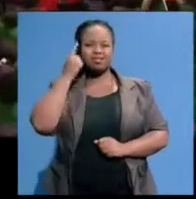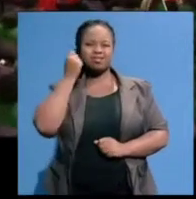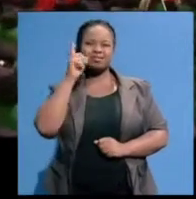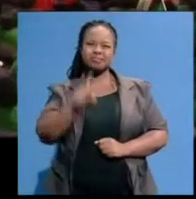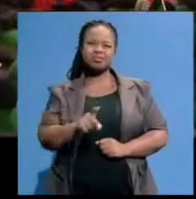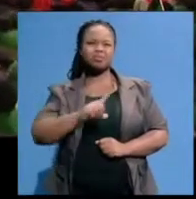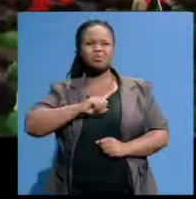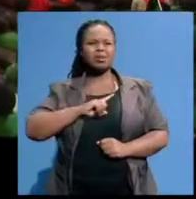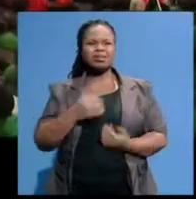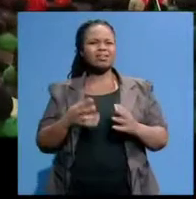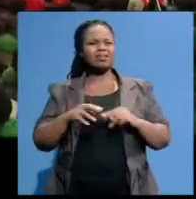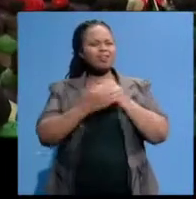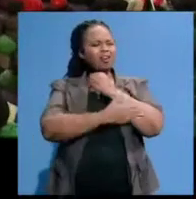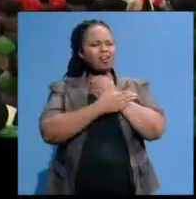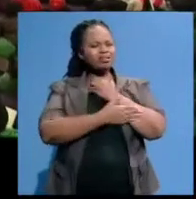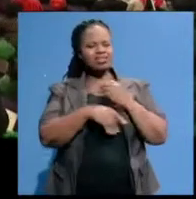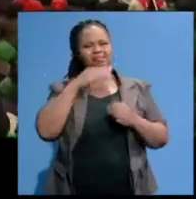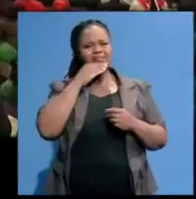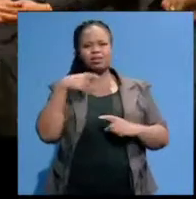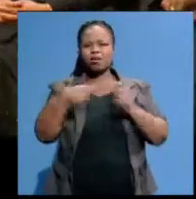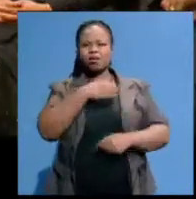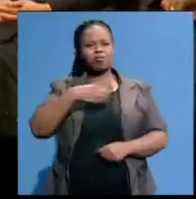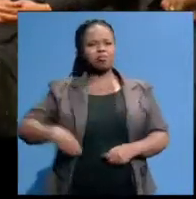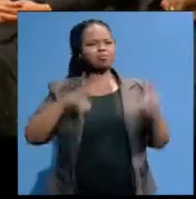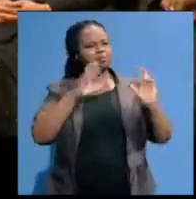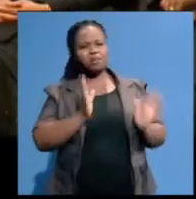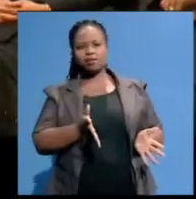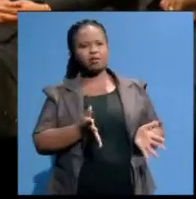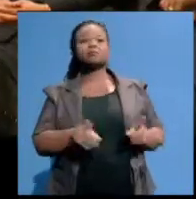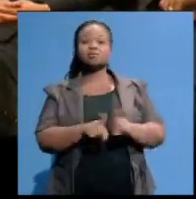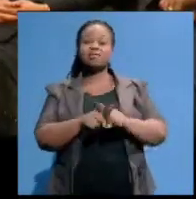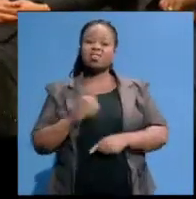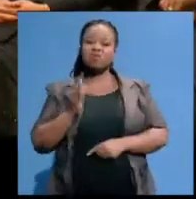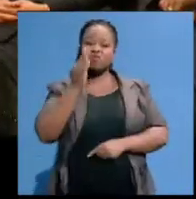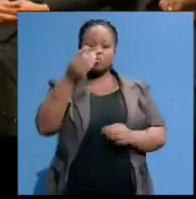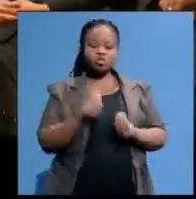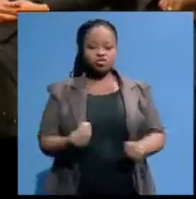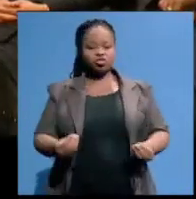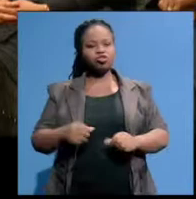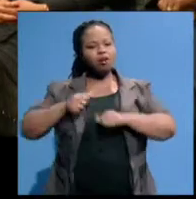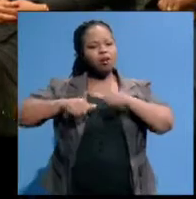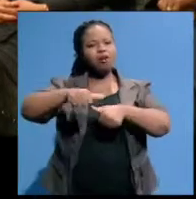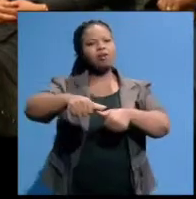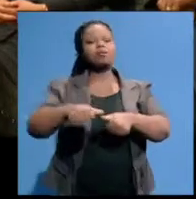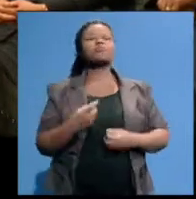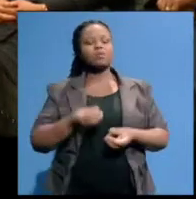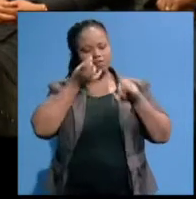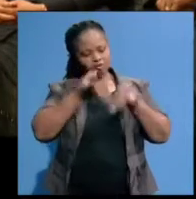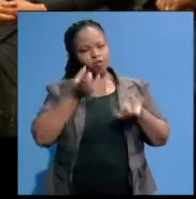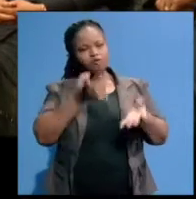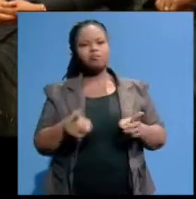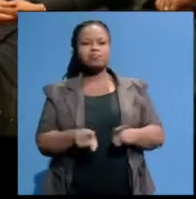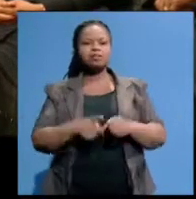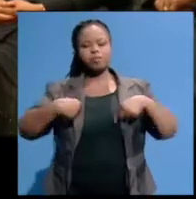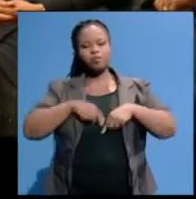about us in the present, it's about our future generations, so that we can tell them that we were there as well. We were there, and you are also part of this legacy,